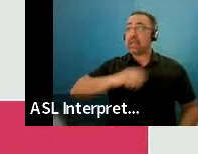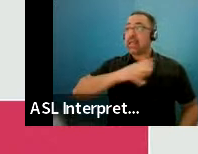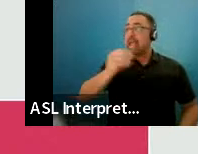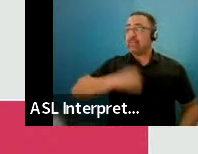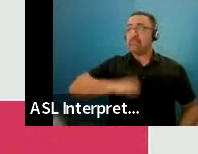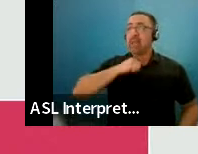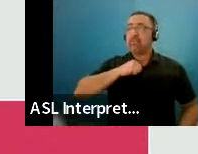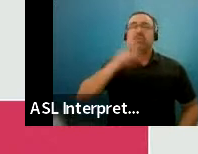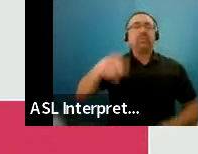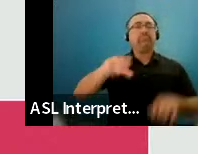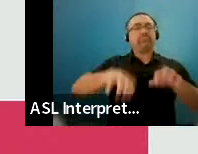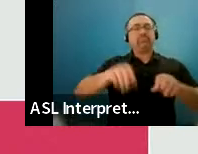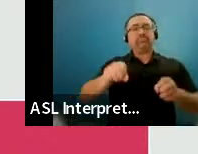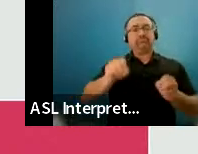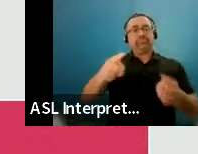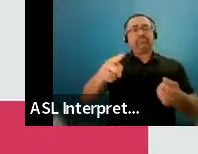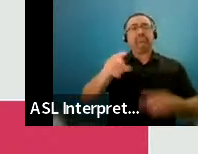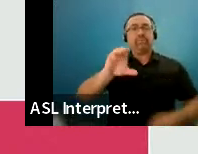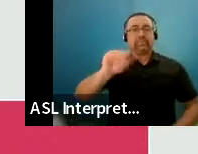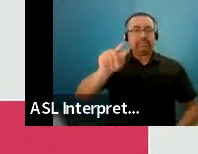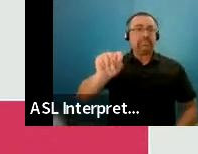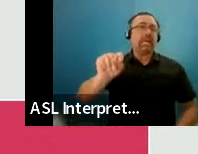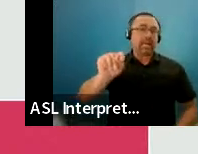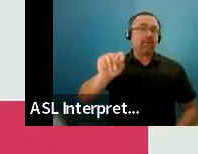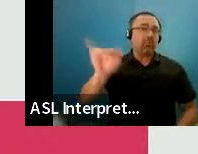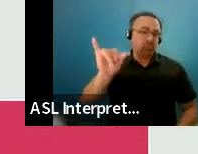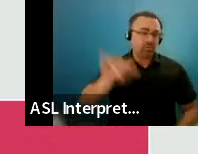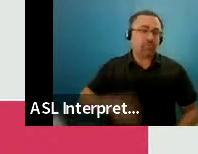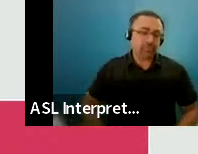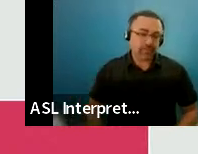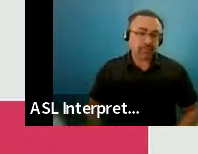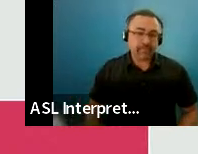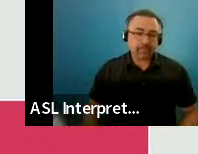chat if you would like to follow us on social media.